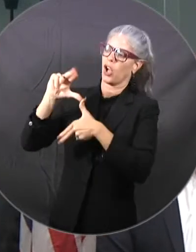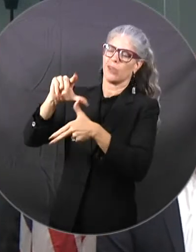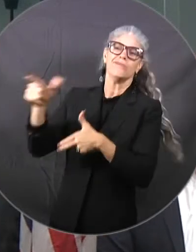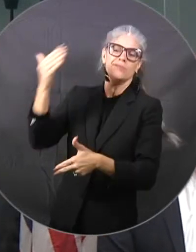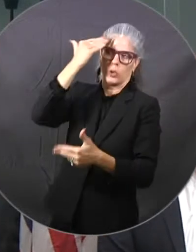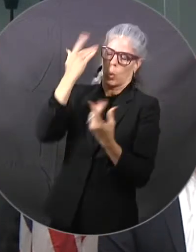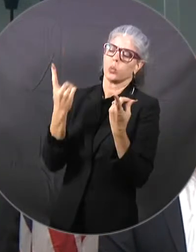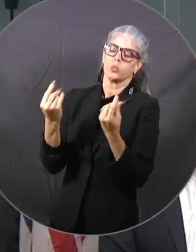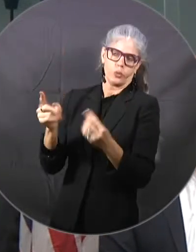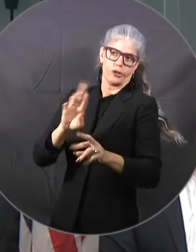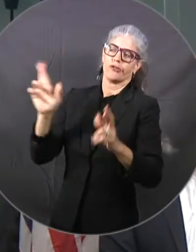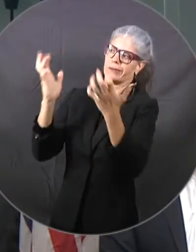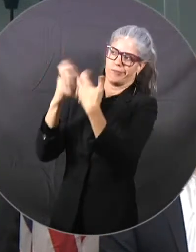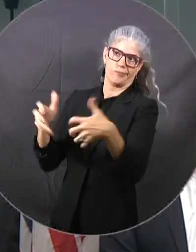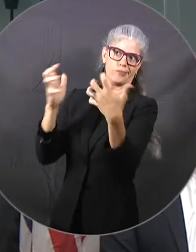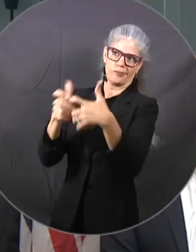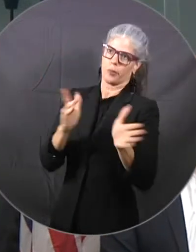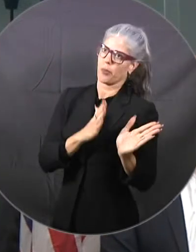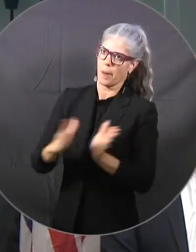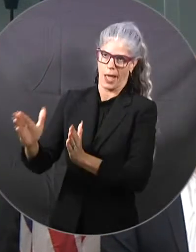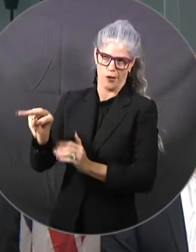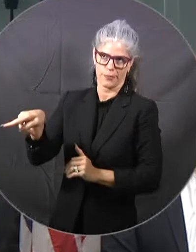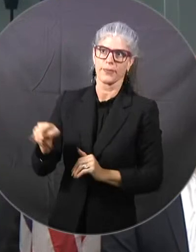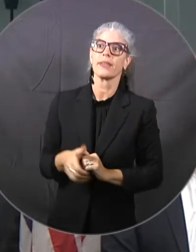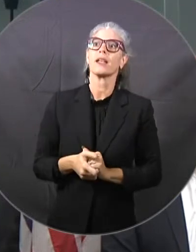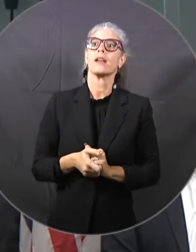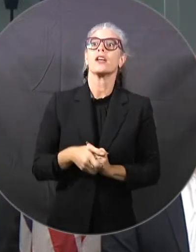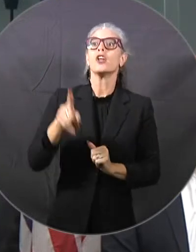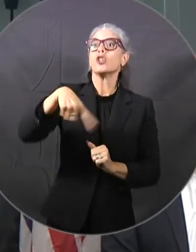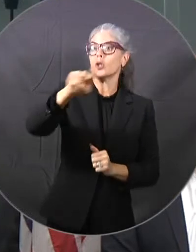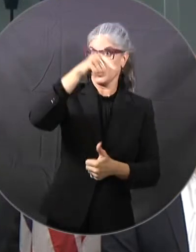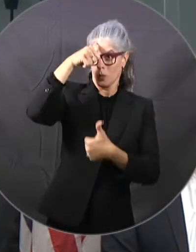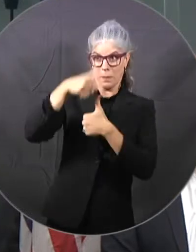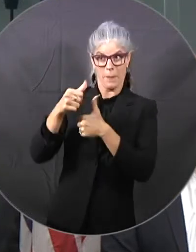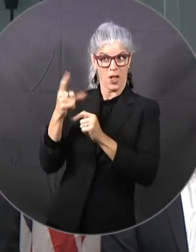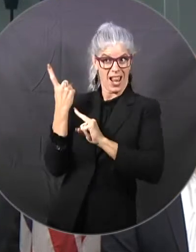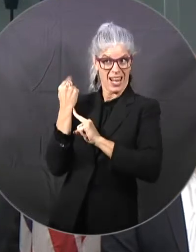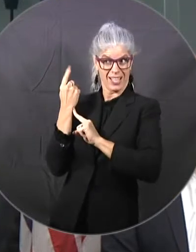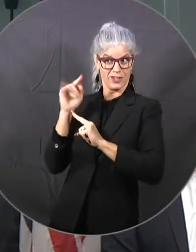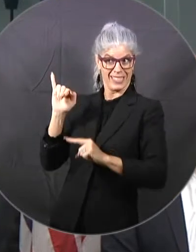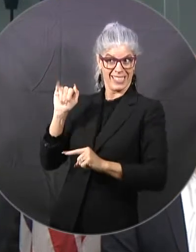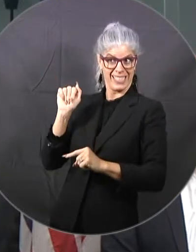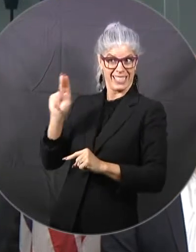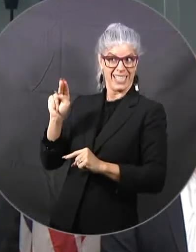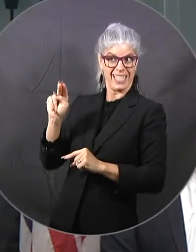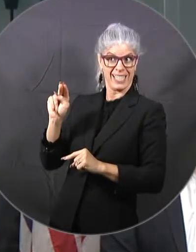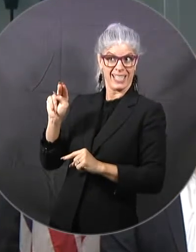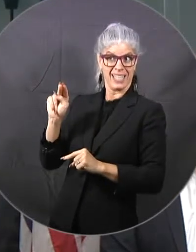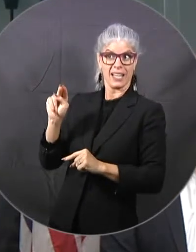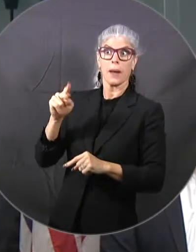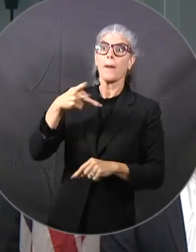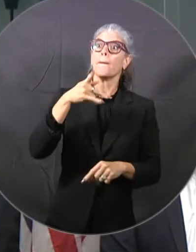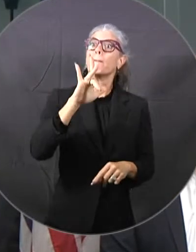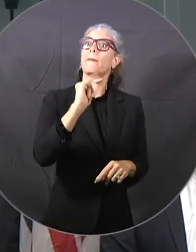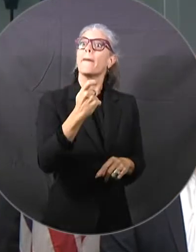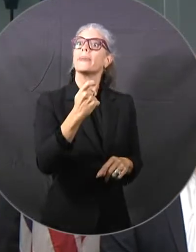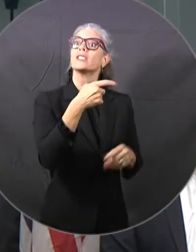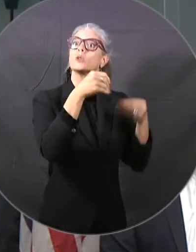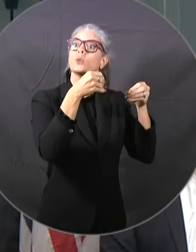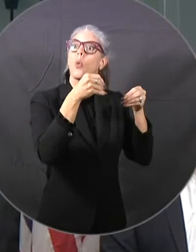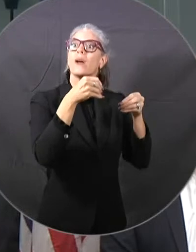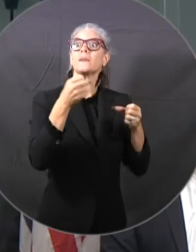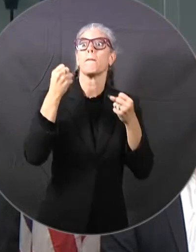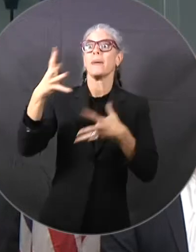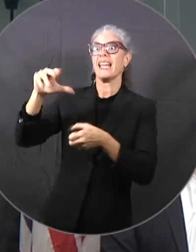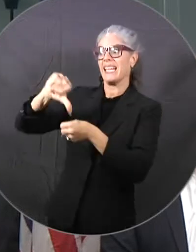see Publix and some of these gas stations get up very quickly, that made a big difference. And so we're working with them, and I know they're going to play a really